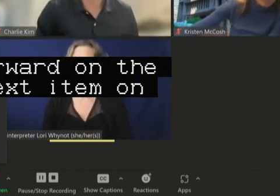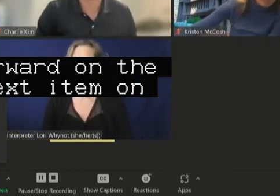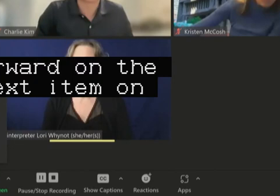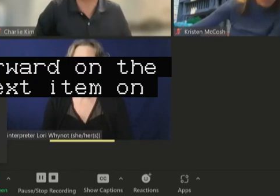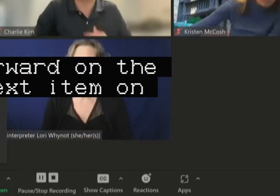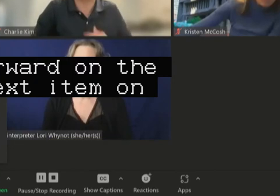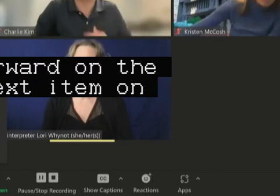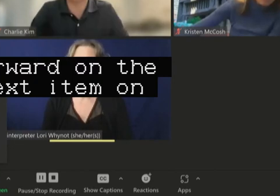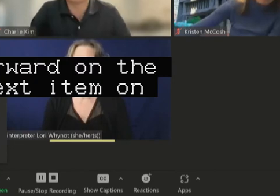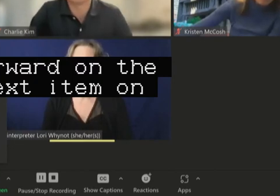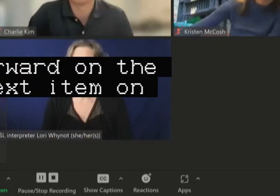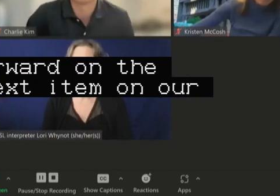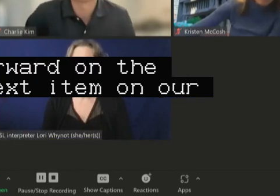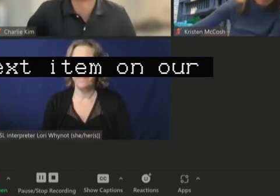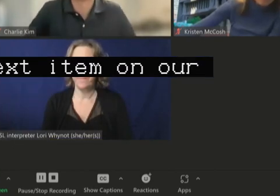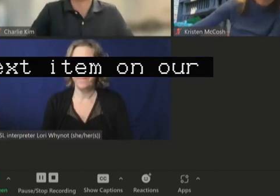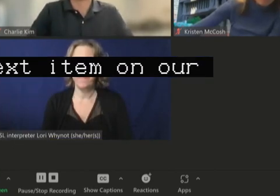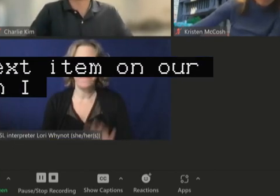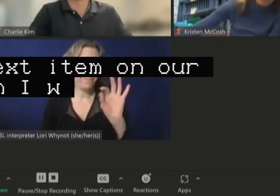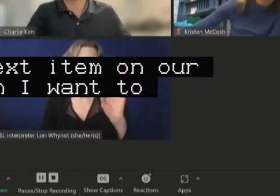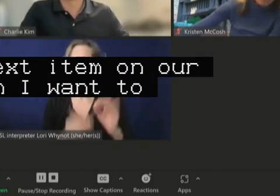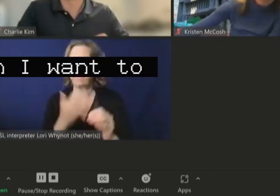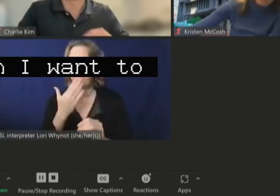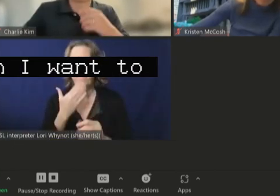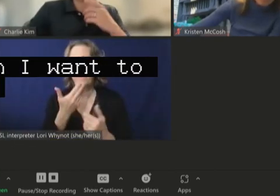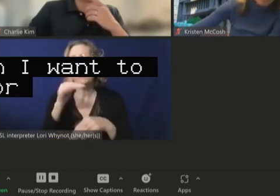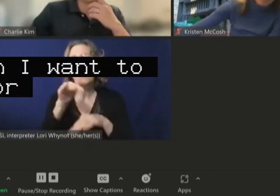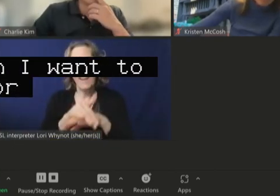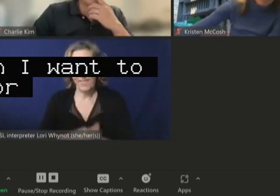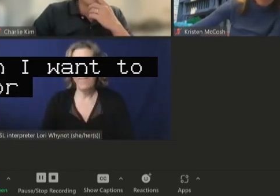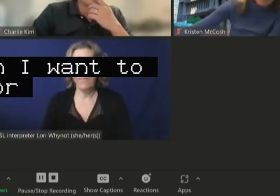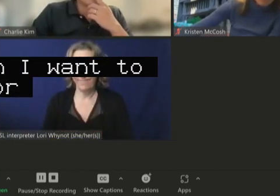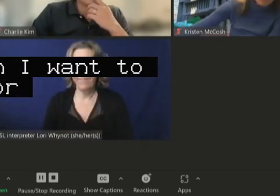Have a great